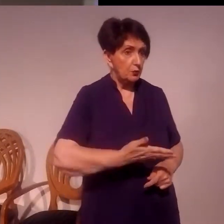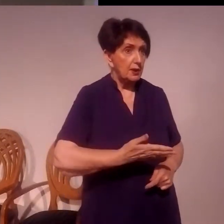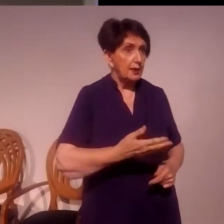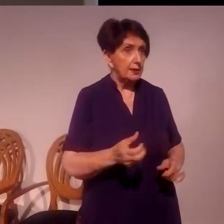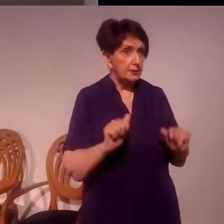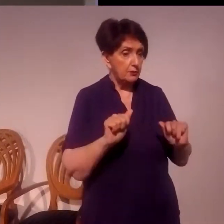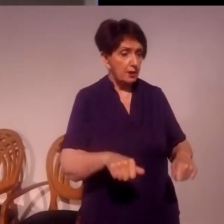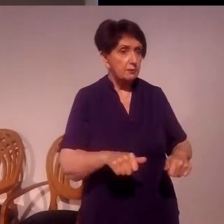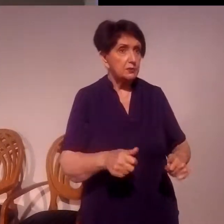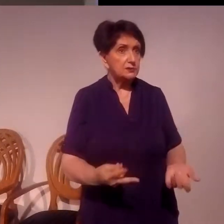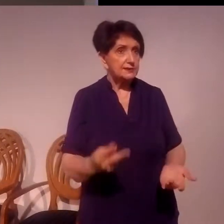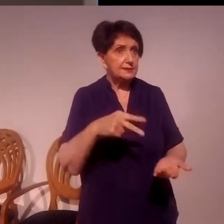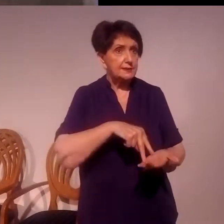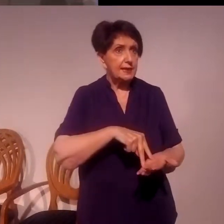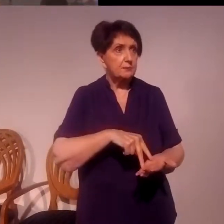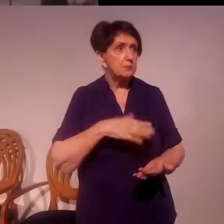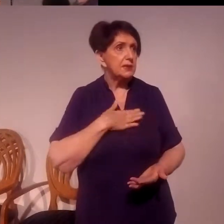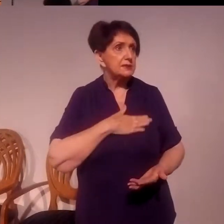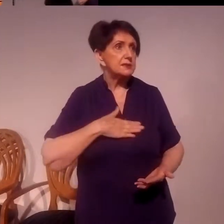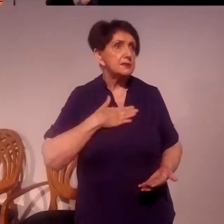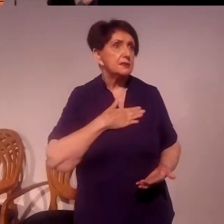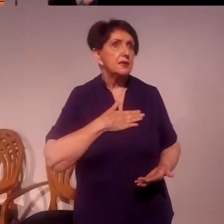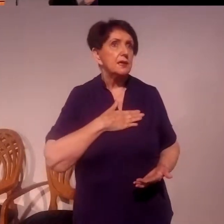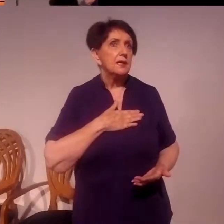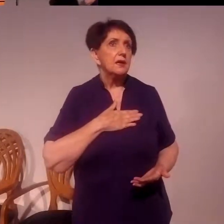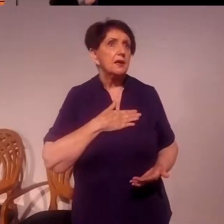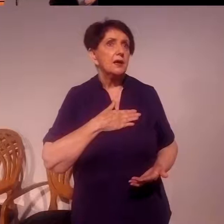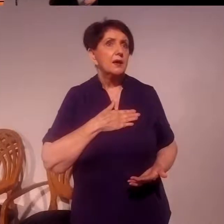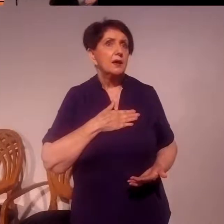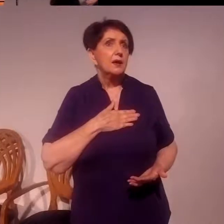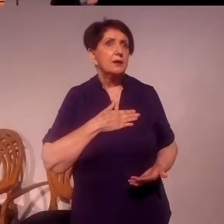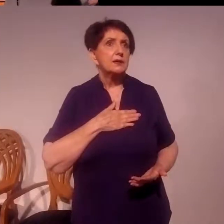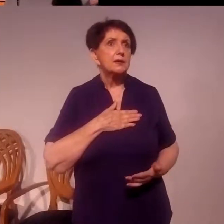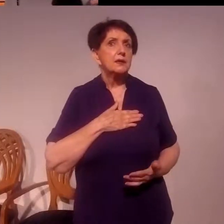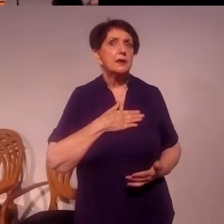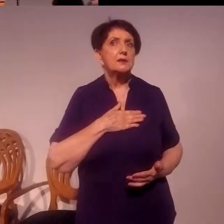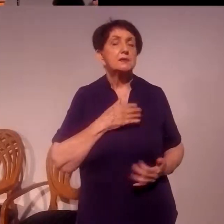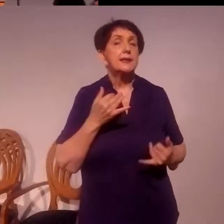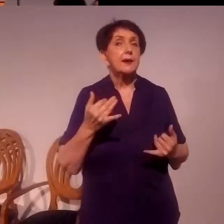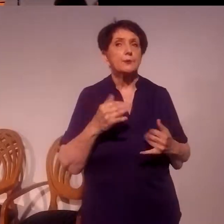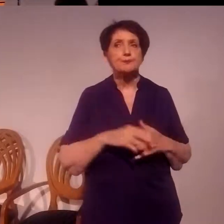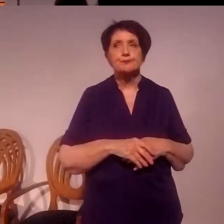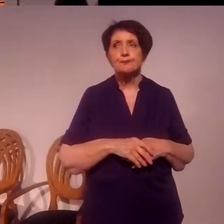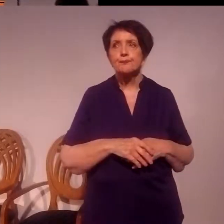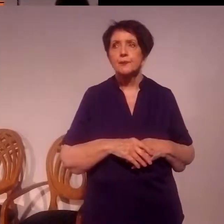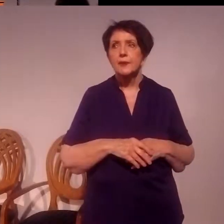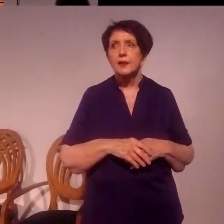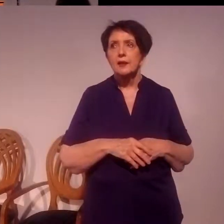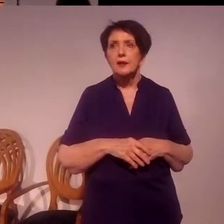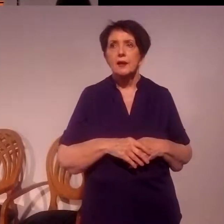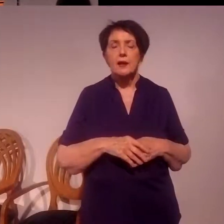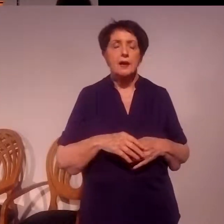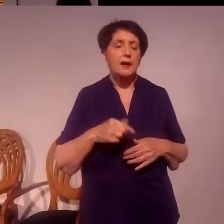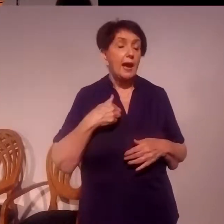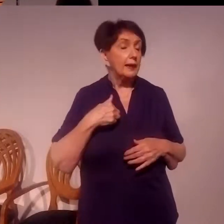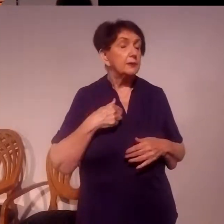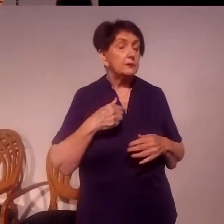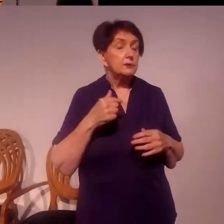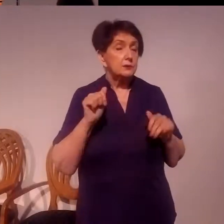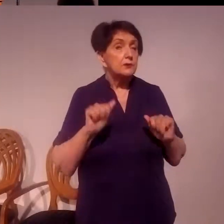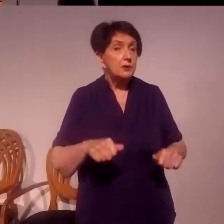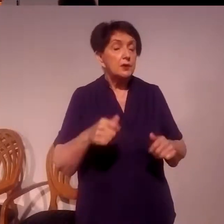you to stand. Now, Well, I could go on to lots more.